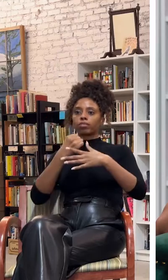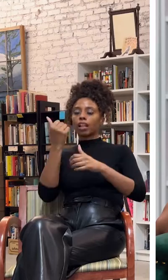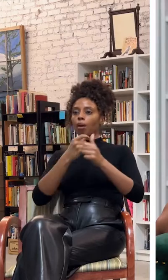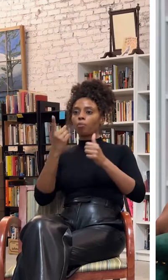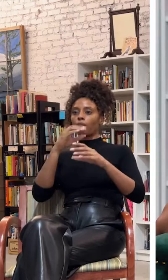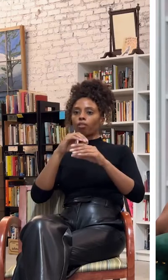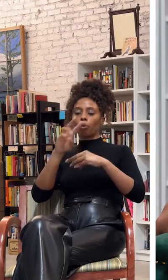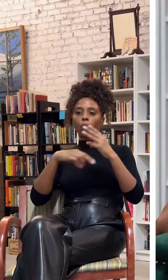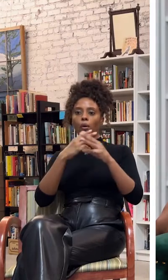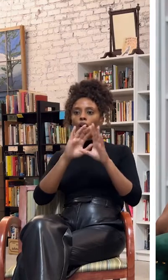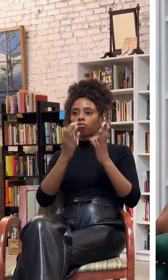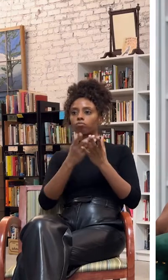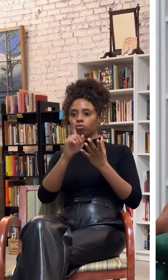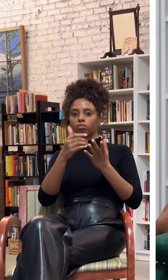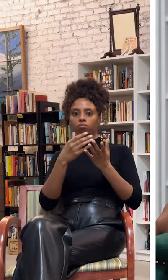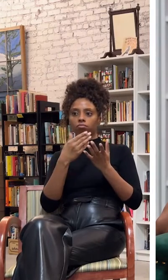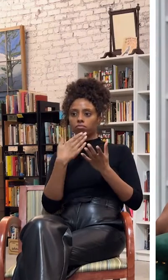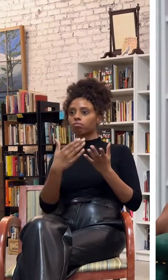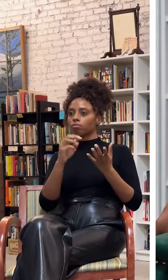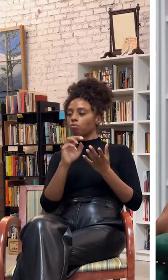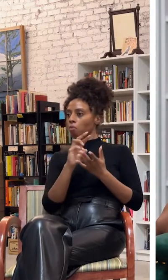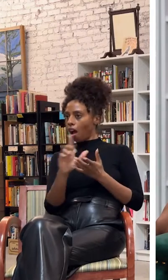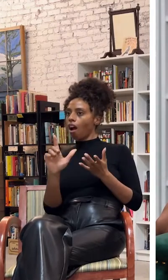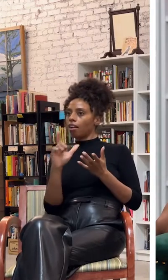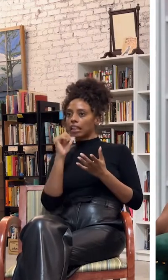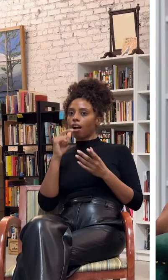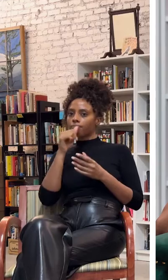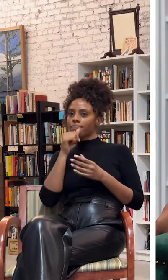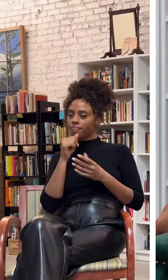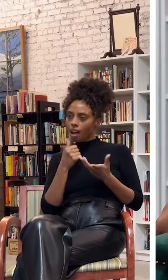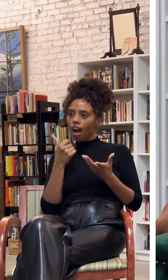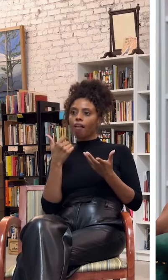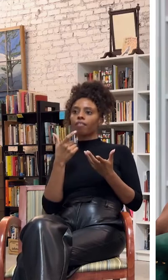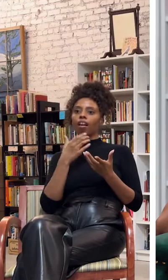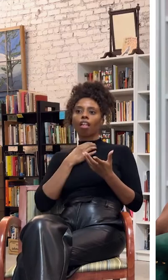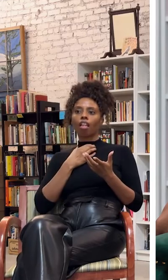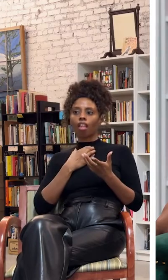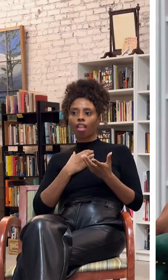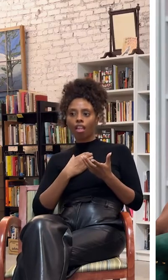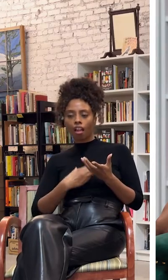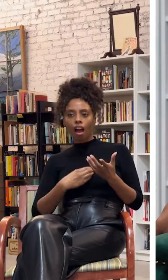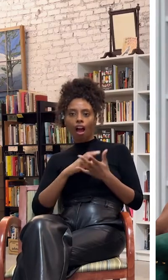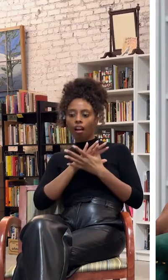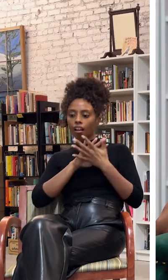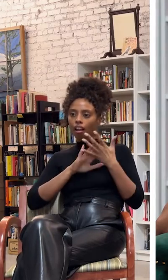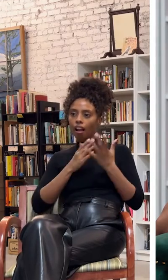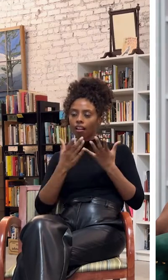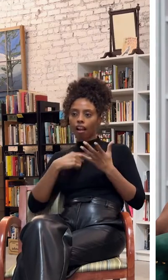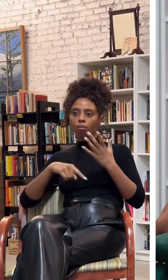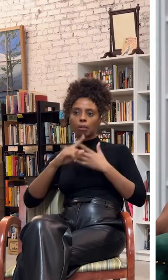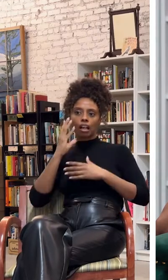world deserves to be well. We deserve to be well. We deserve to not suffer from starvation and all of these different things that we're put